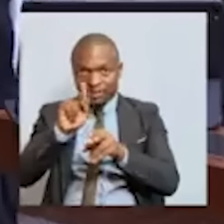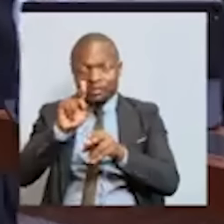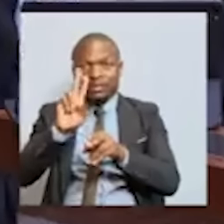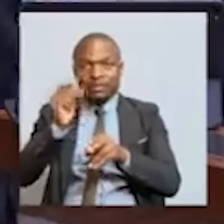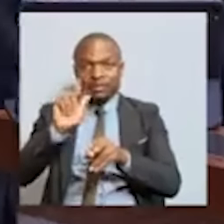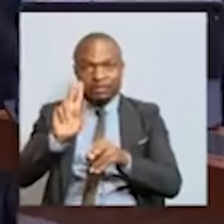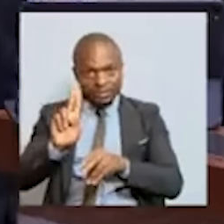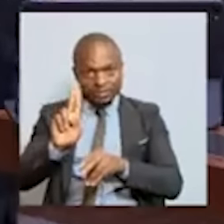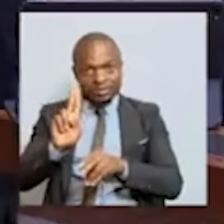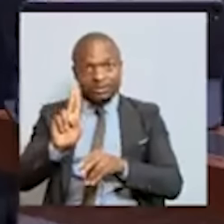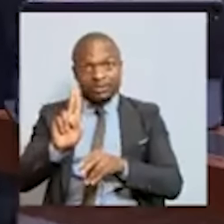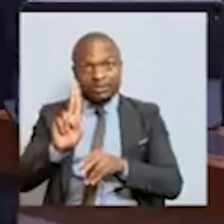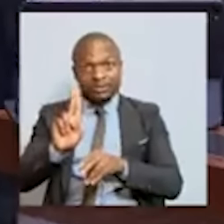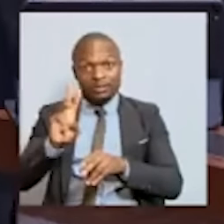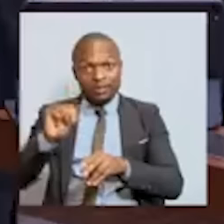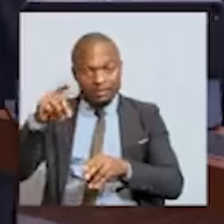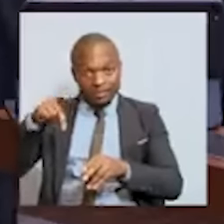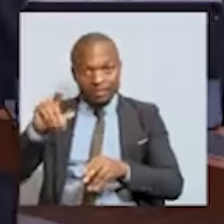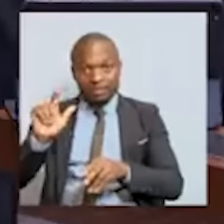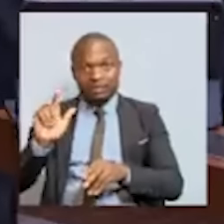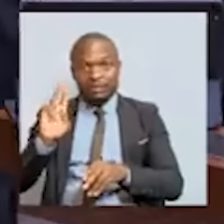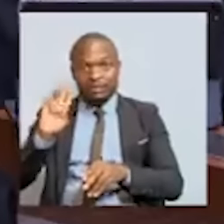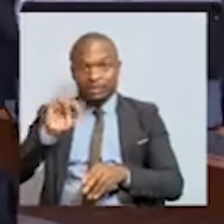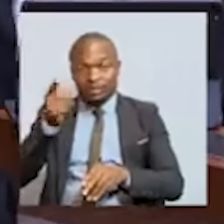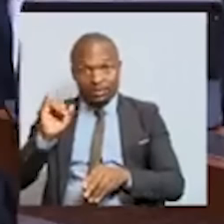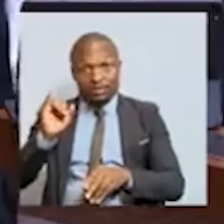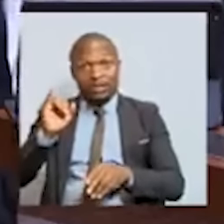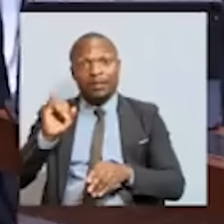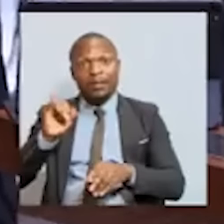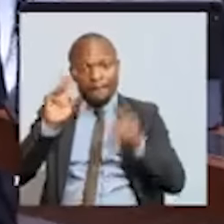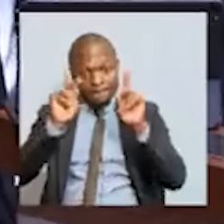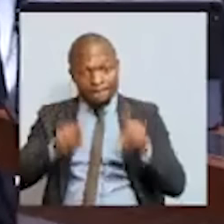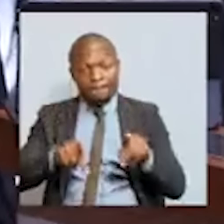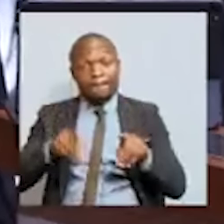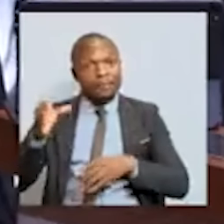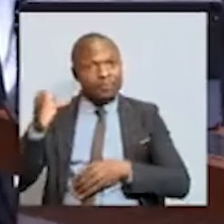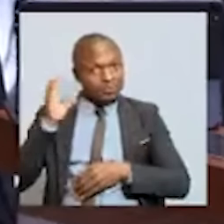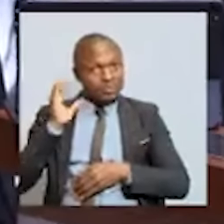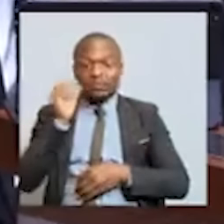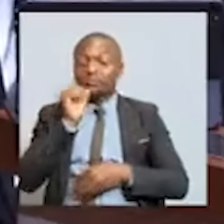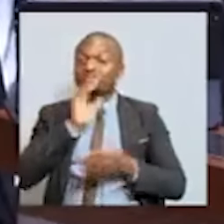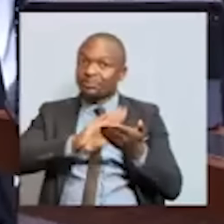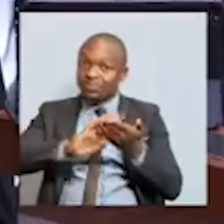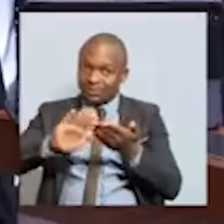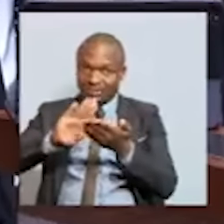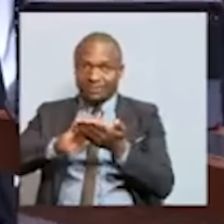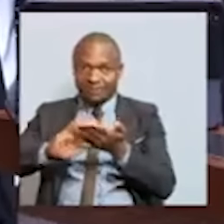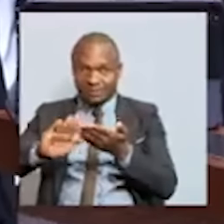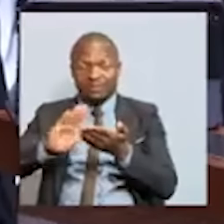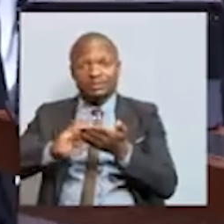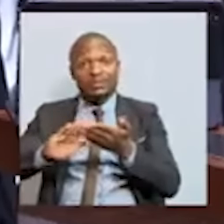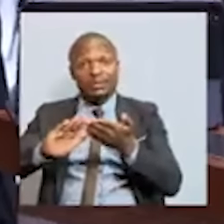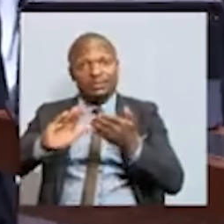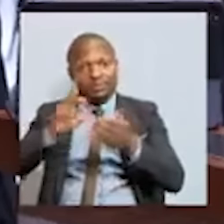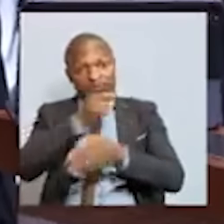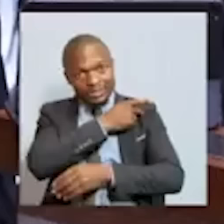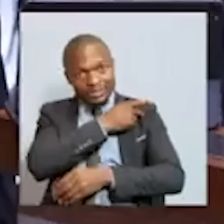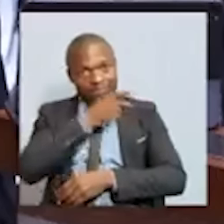constituency, in my personal capacity, do hereby unreservedly apologize to this august